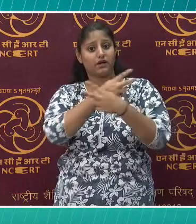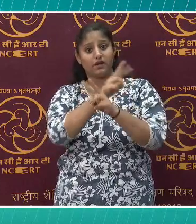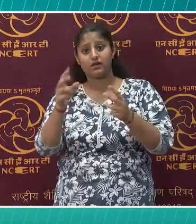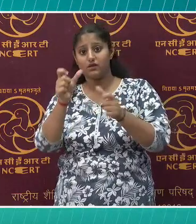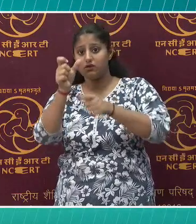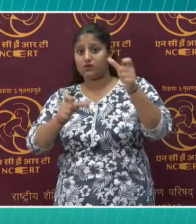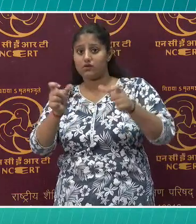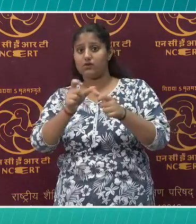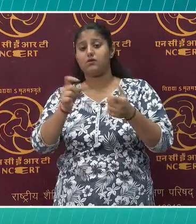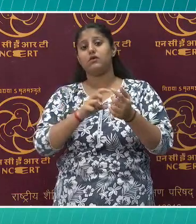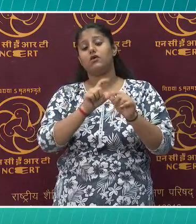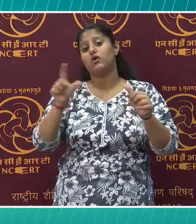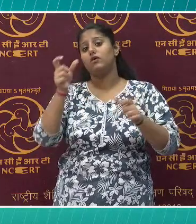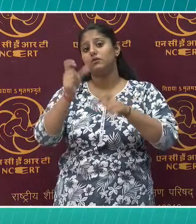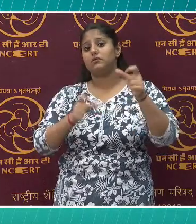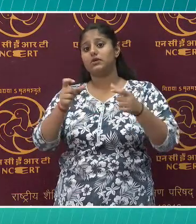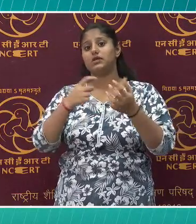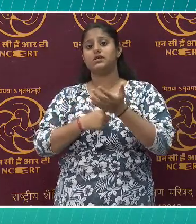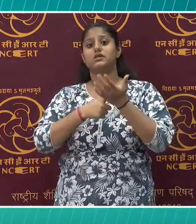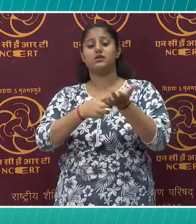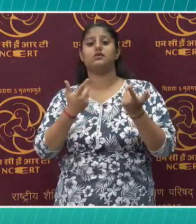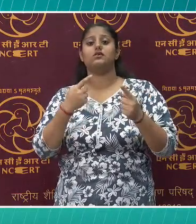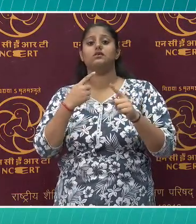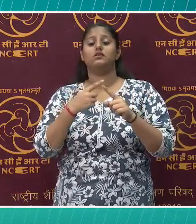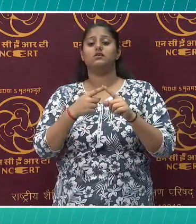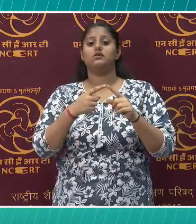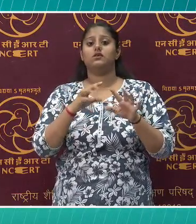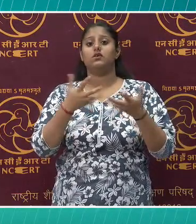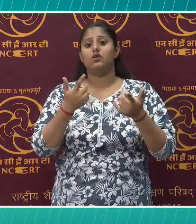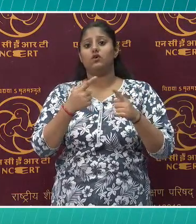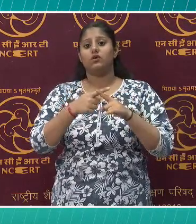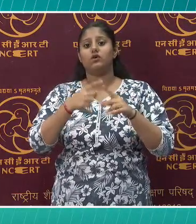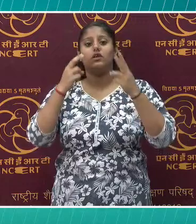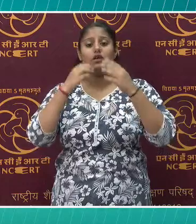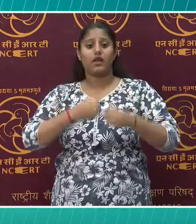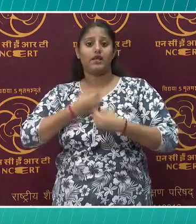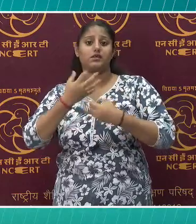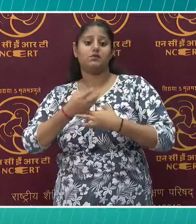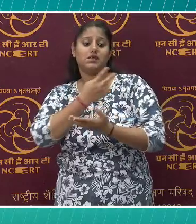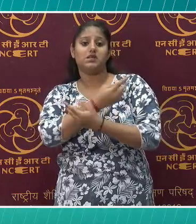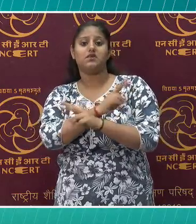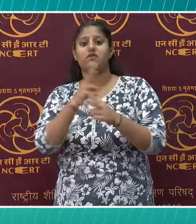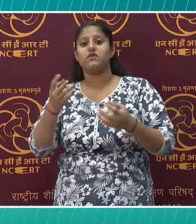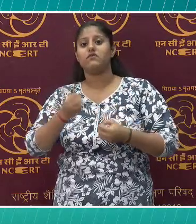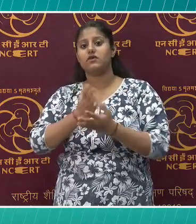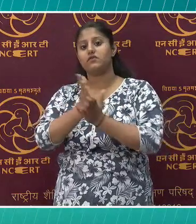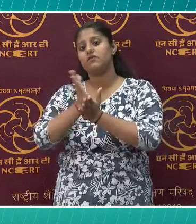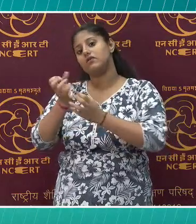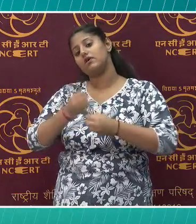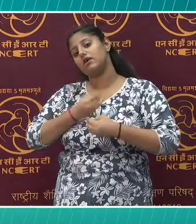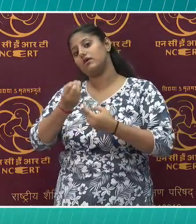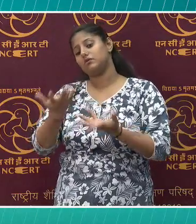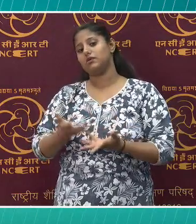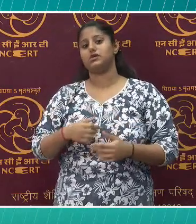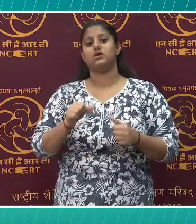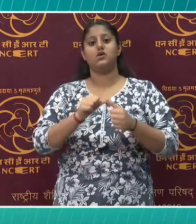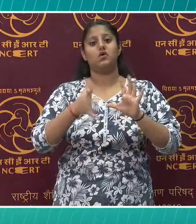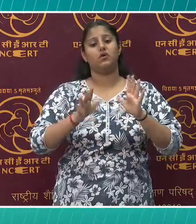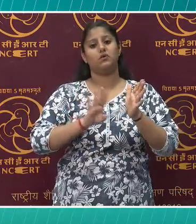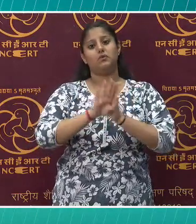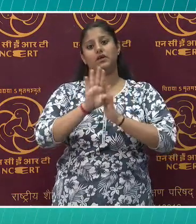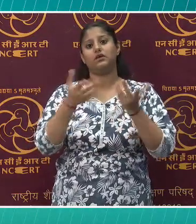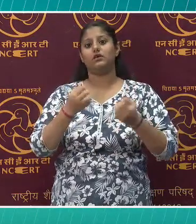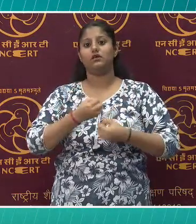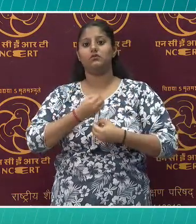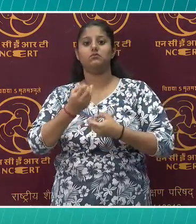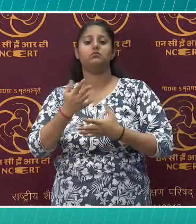art, appreciating each other's arts, and also expressing in different ways. So automatically,